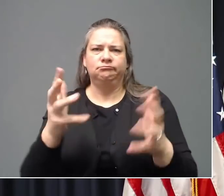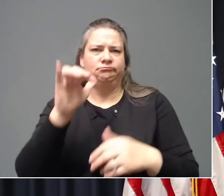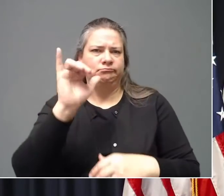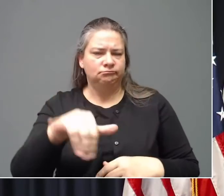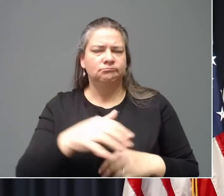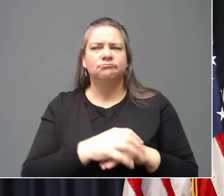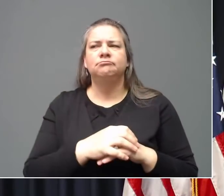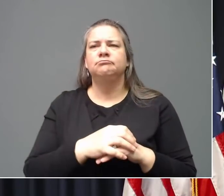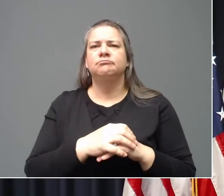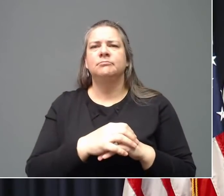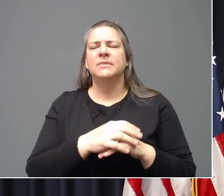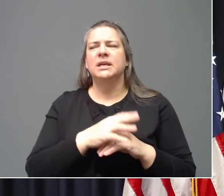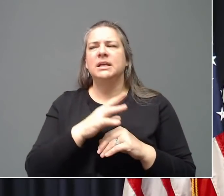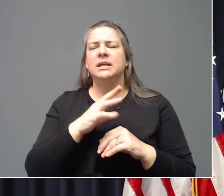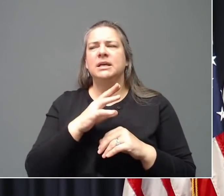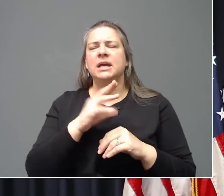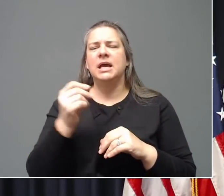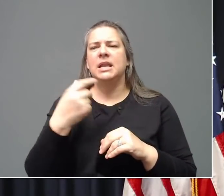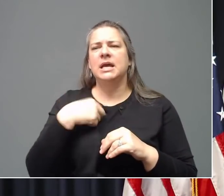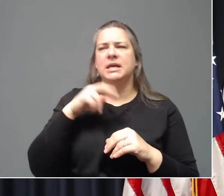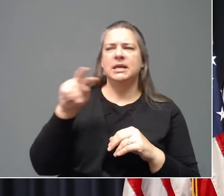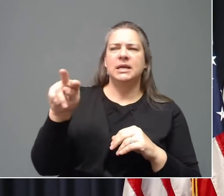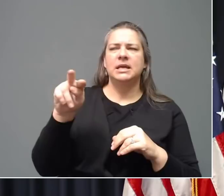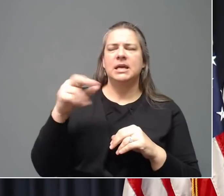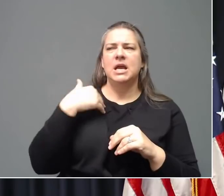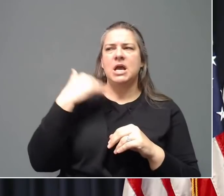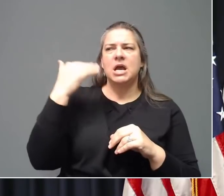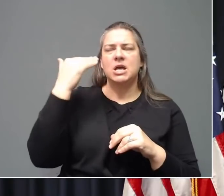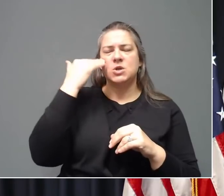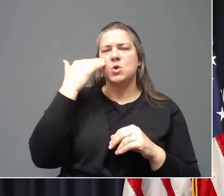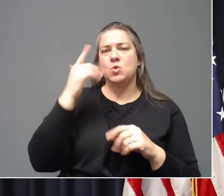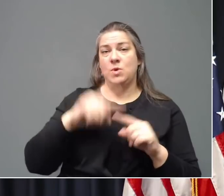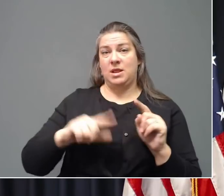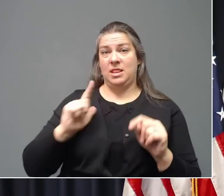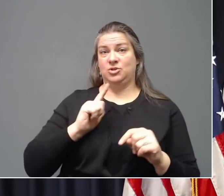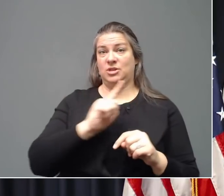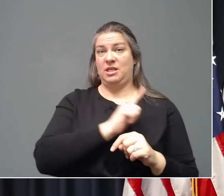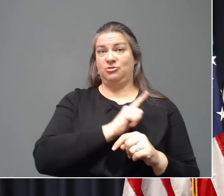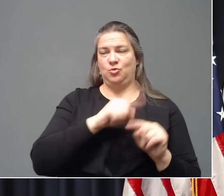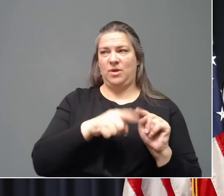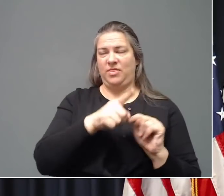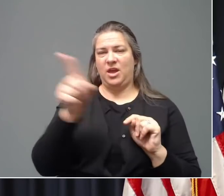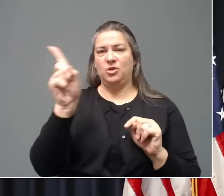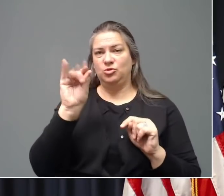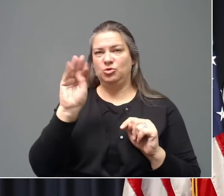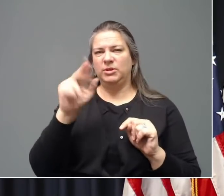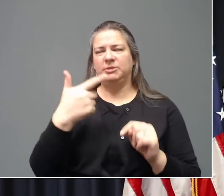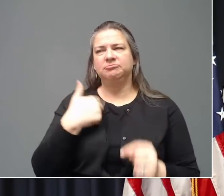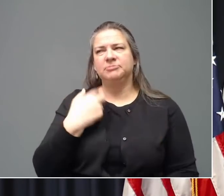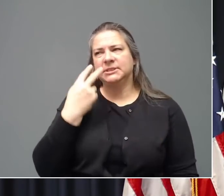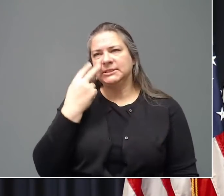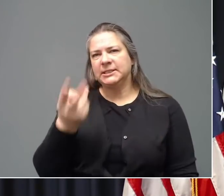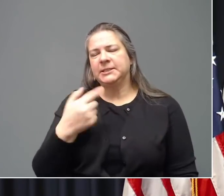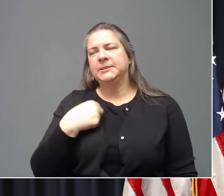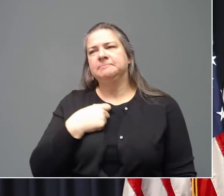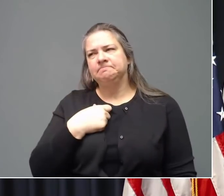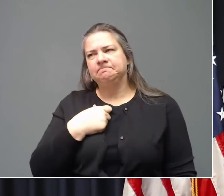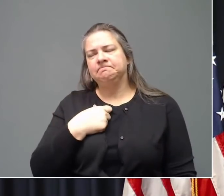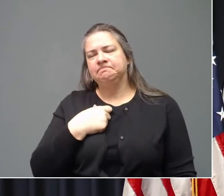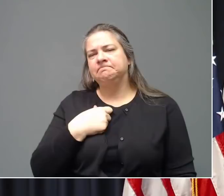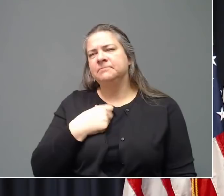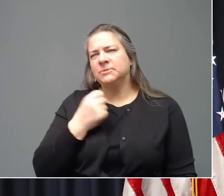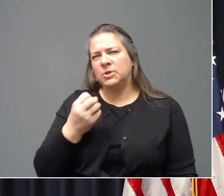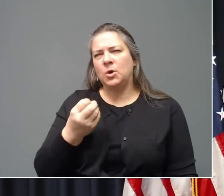of the legislature. And I would just caution all Kentuckians, please, this is a time for you to exercise your civic duty and to be